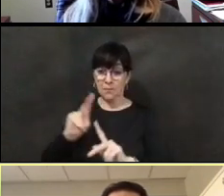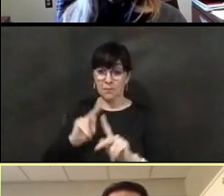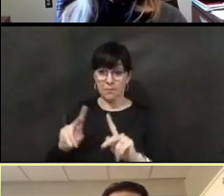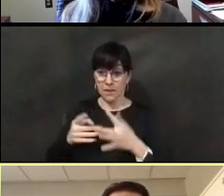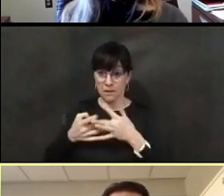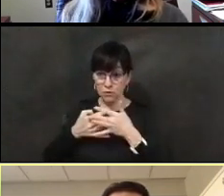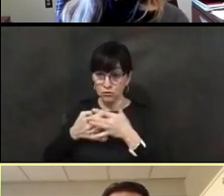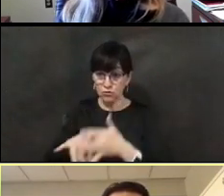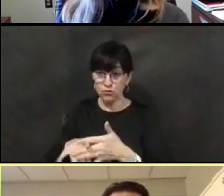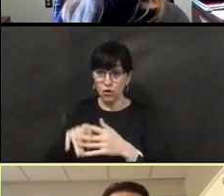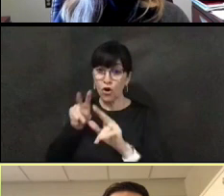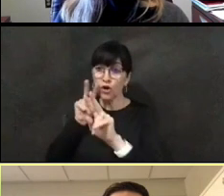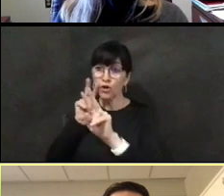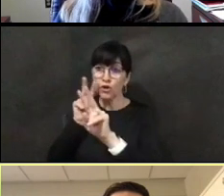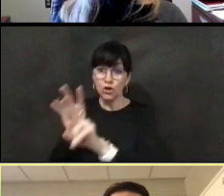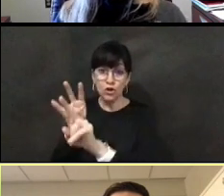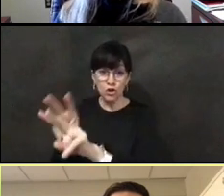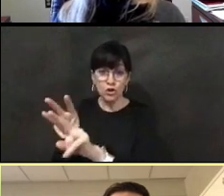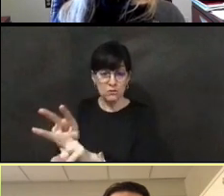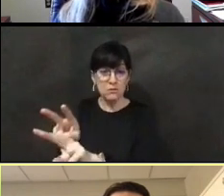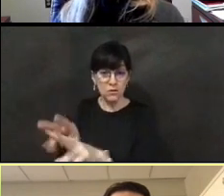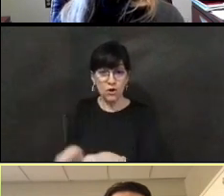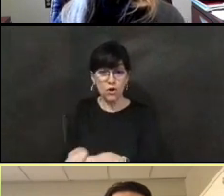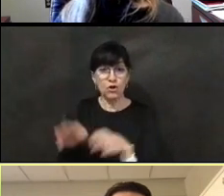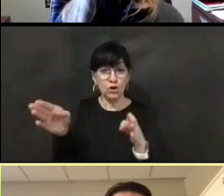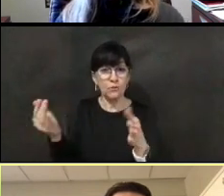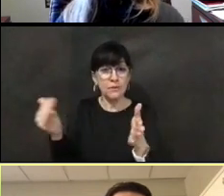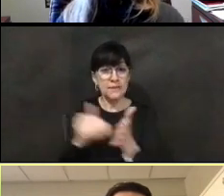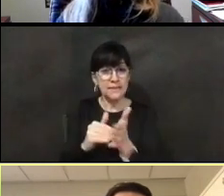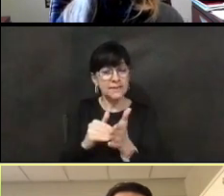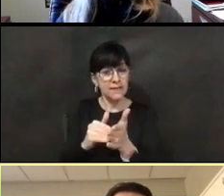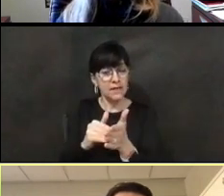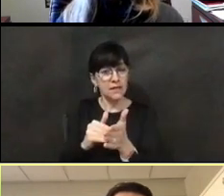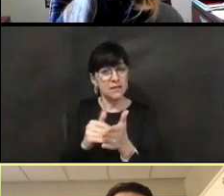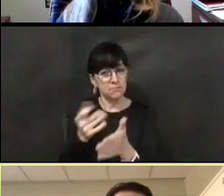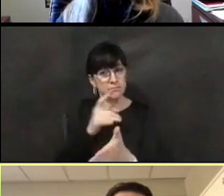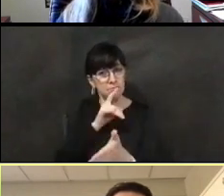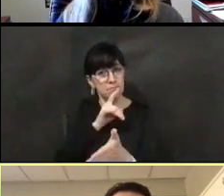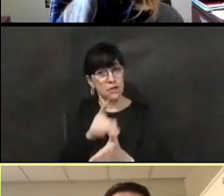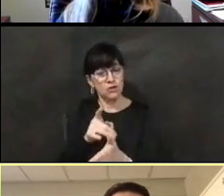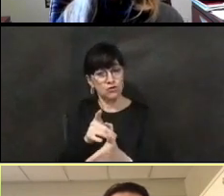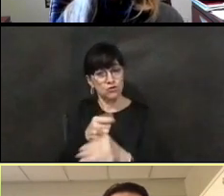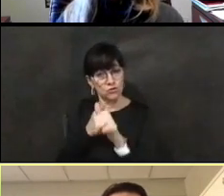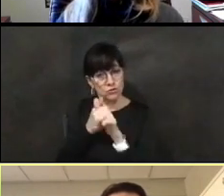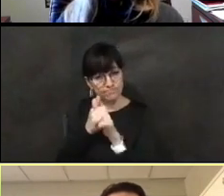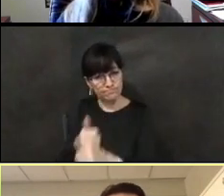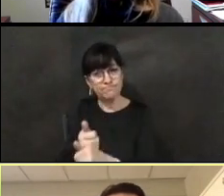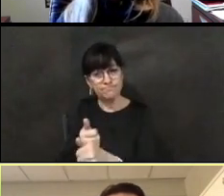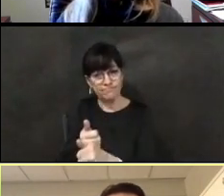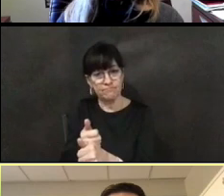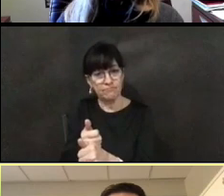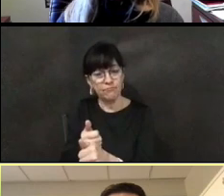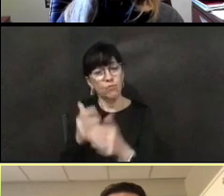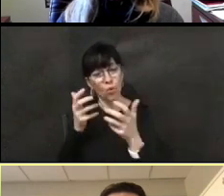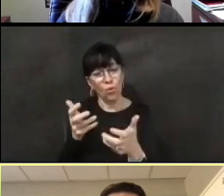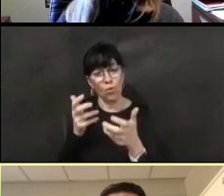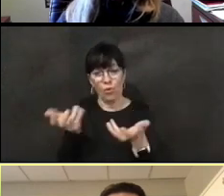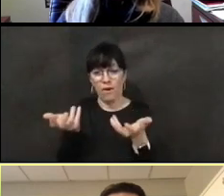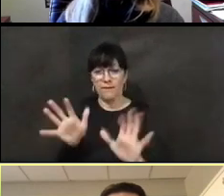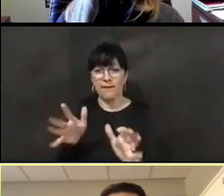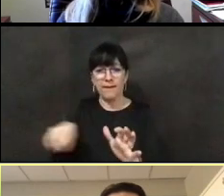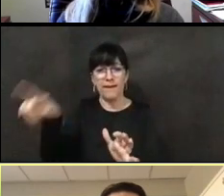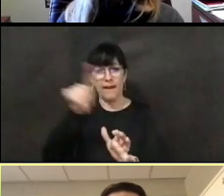we remain diligent. I think what we want to be able to do is get back to allowing businesses to operate